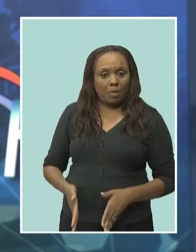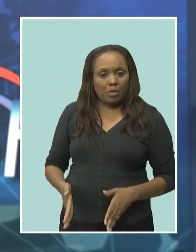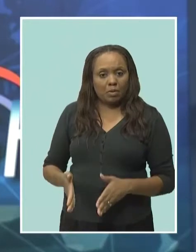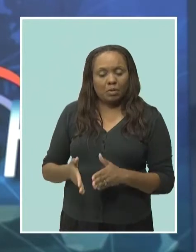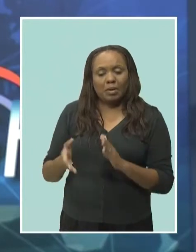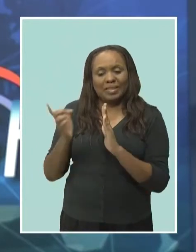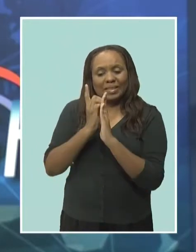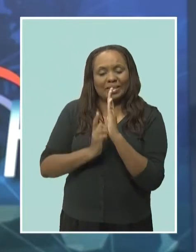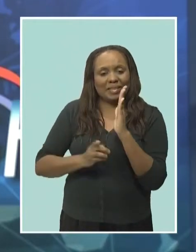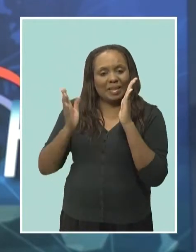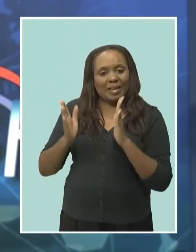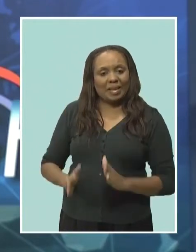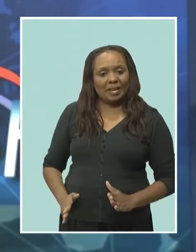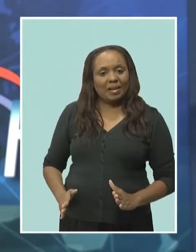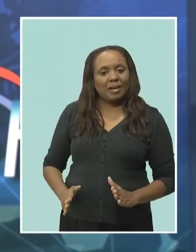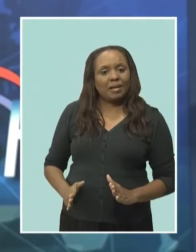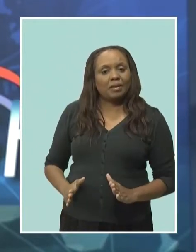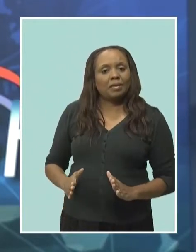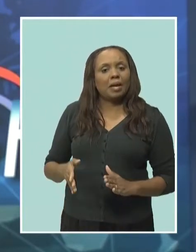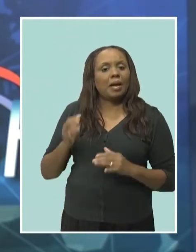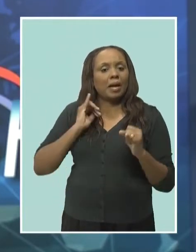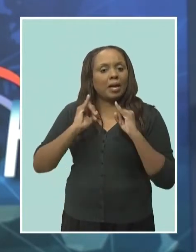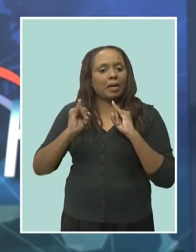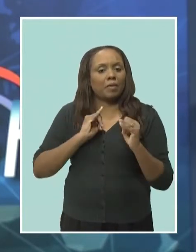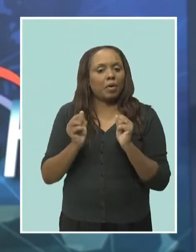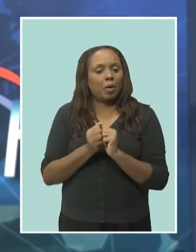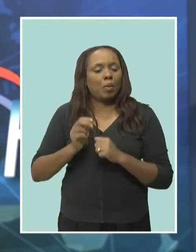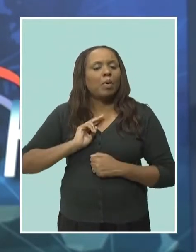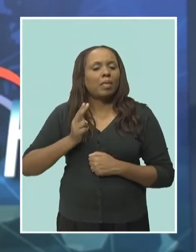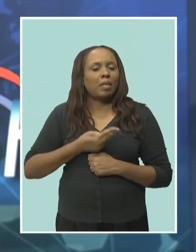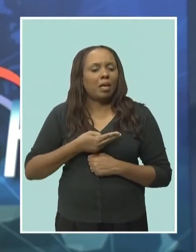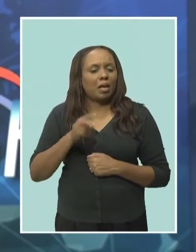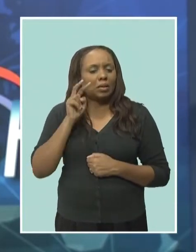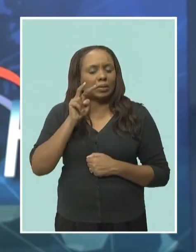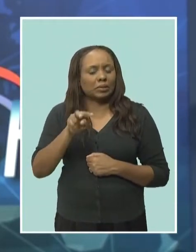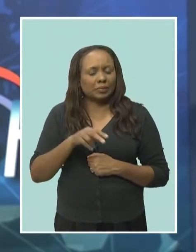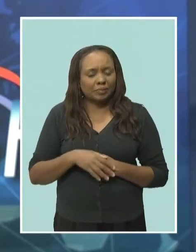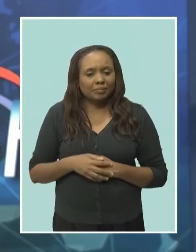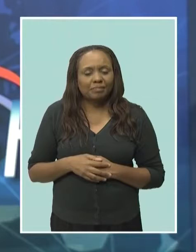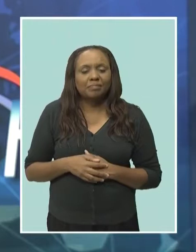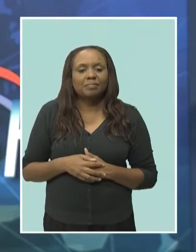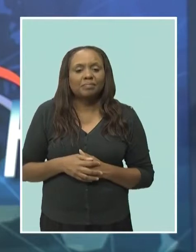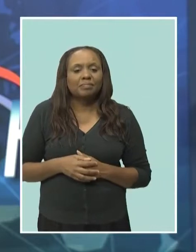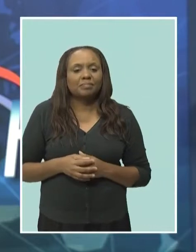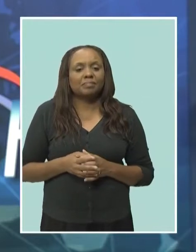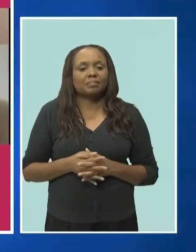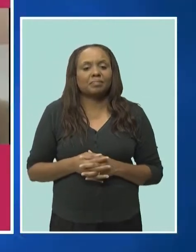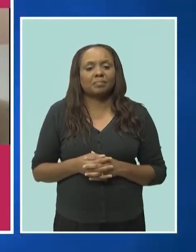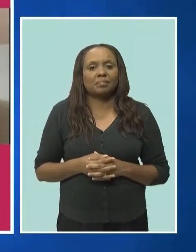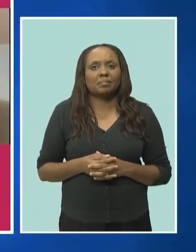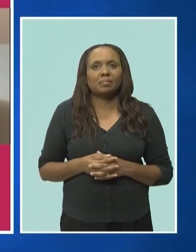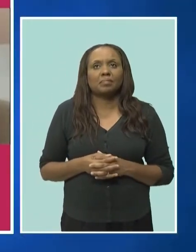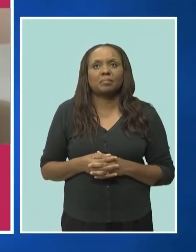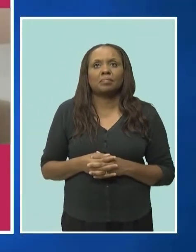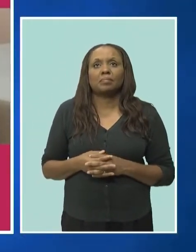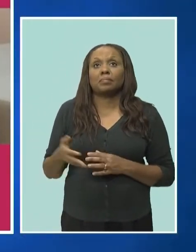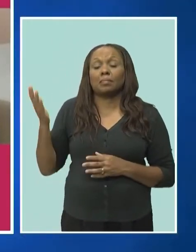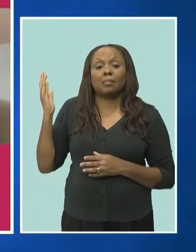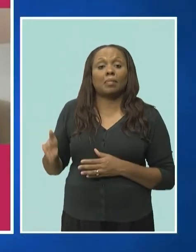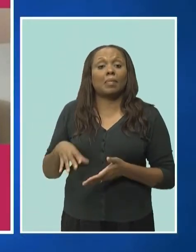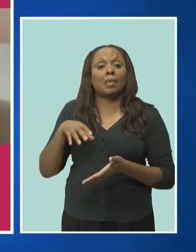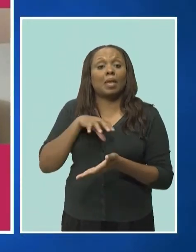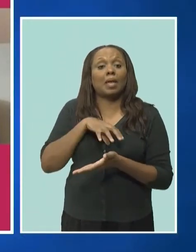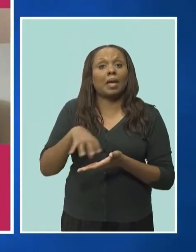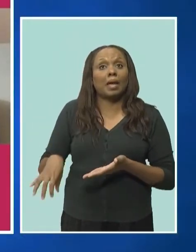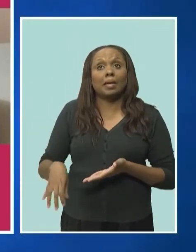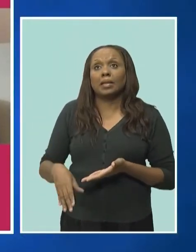Boxall. She made the plea during an interview with our Rianne Phillips, as we hear in this report. These stunning kits and posters